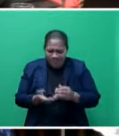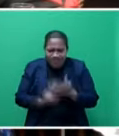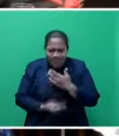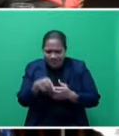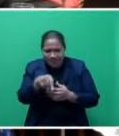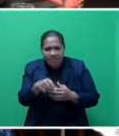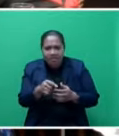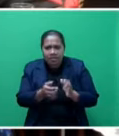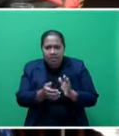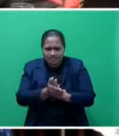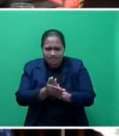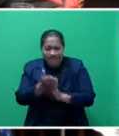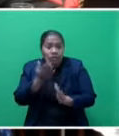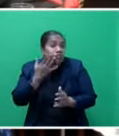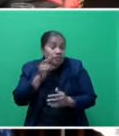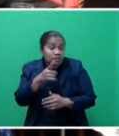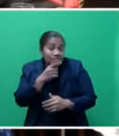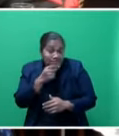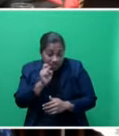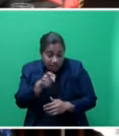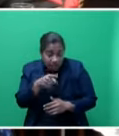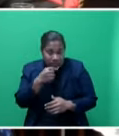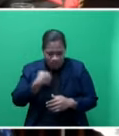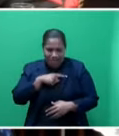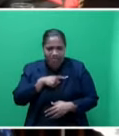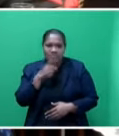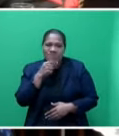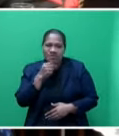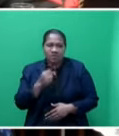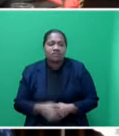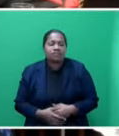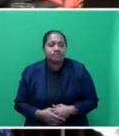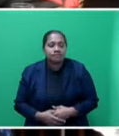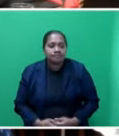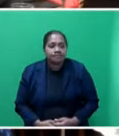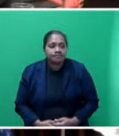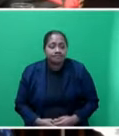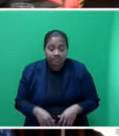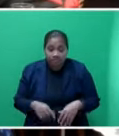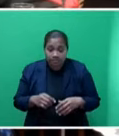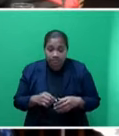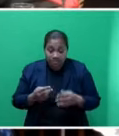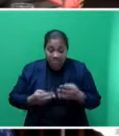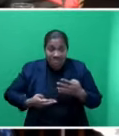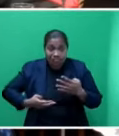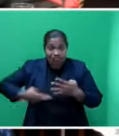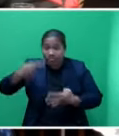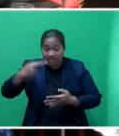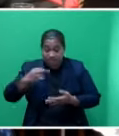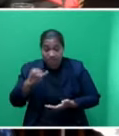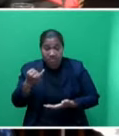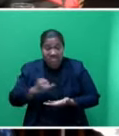you borrow, if you're a borrower, and we are a borrower, our corporation, the interest rate is very, very